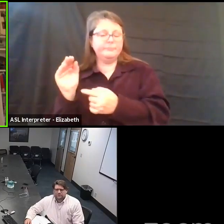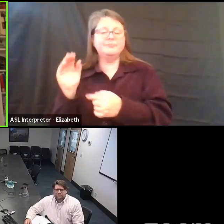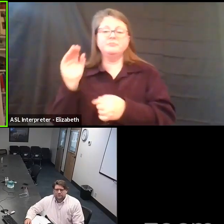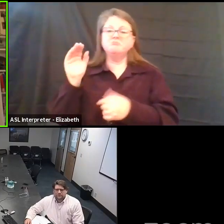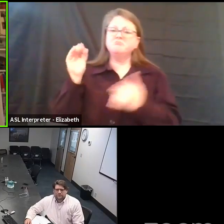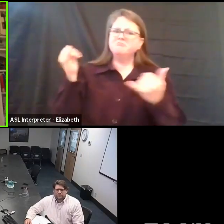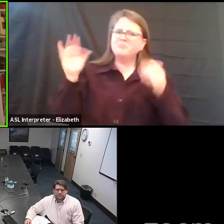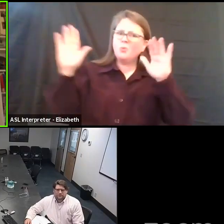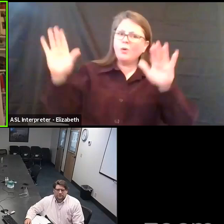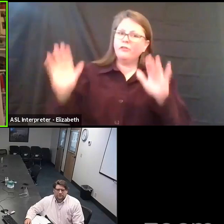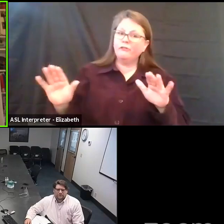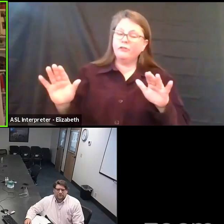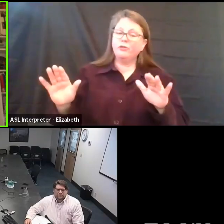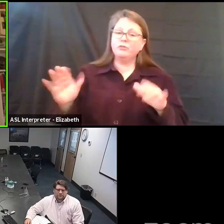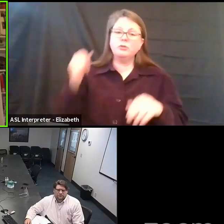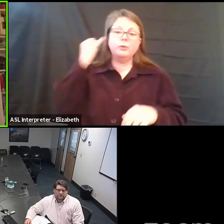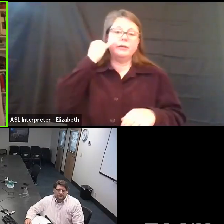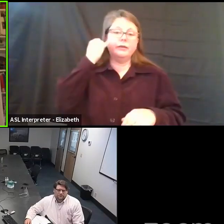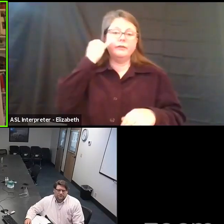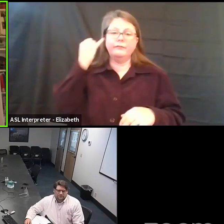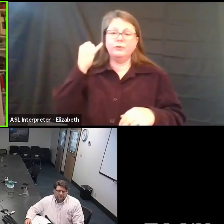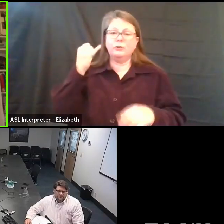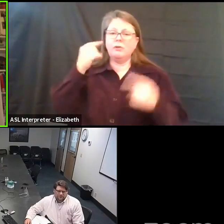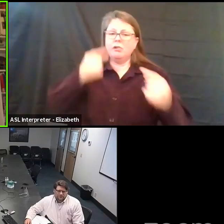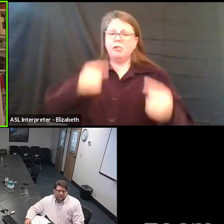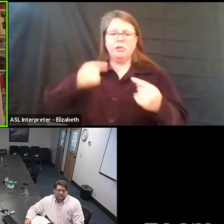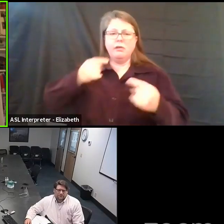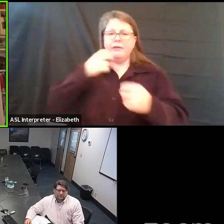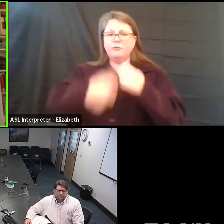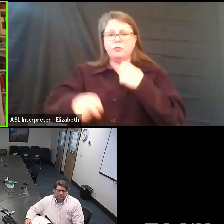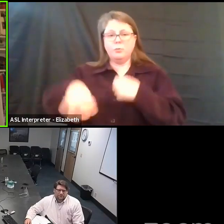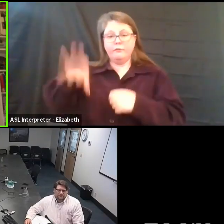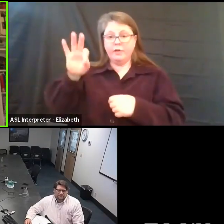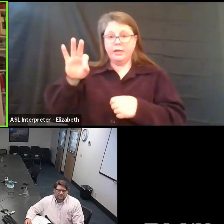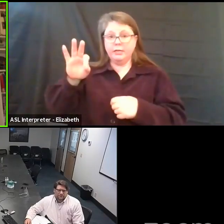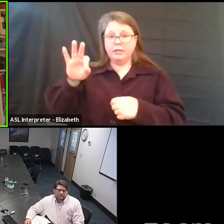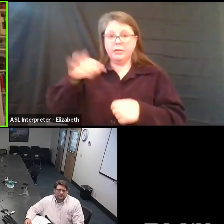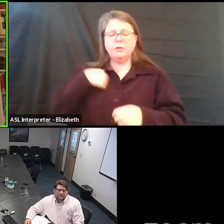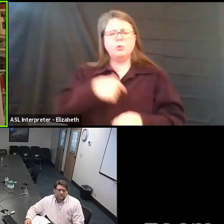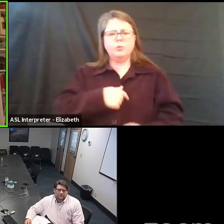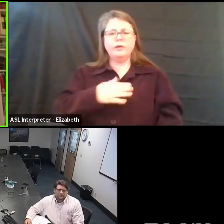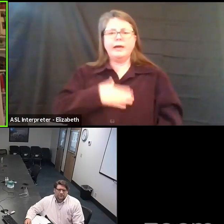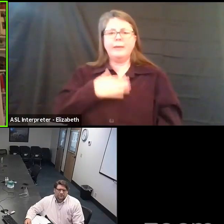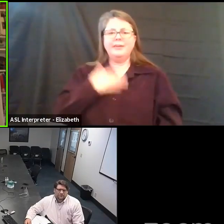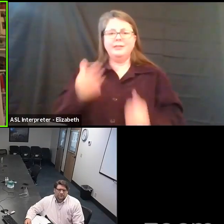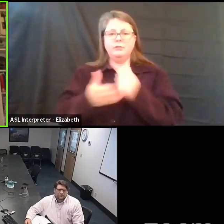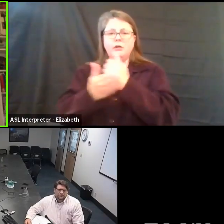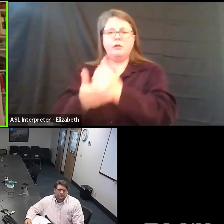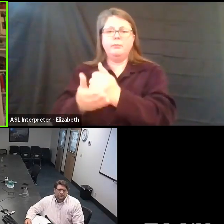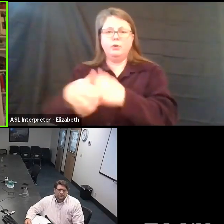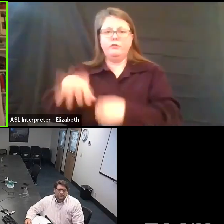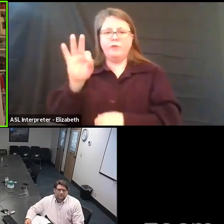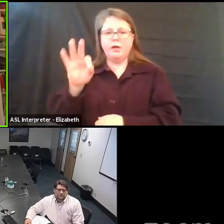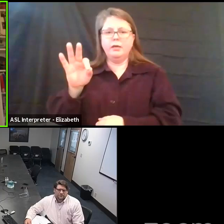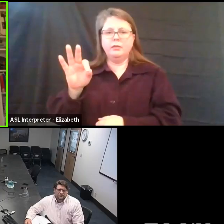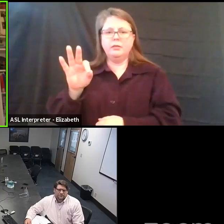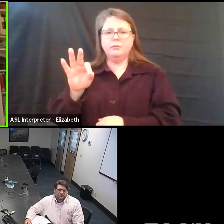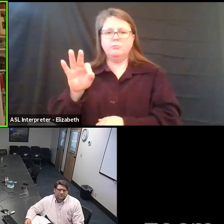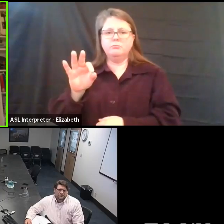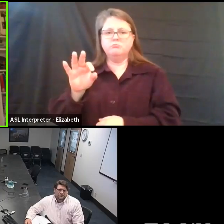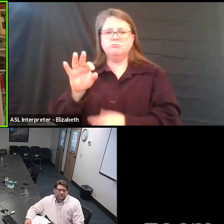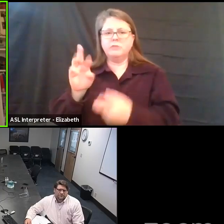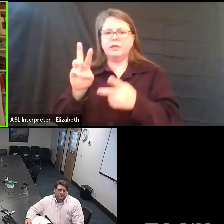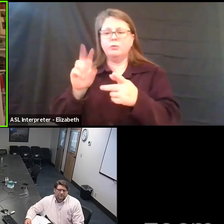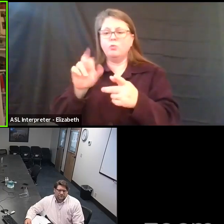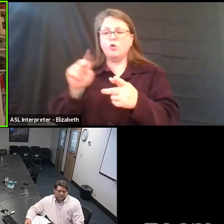are. We will help you find them, go through the process that Warren just outlined, or if you run into problems,